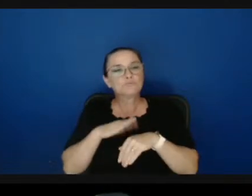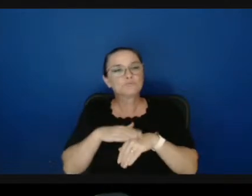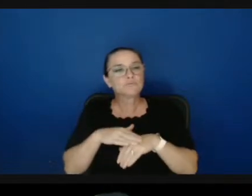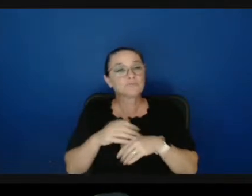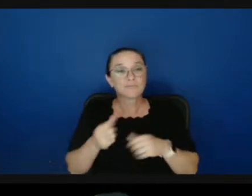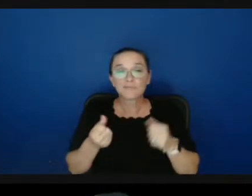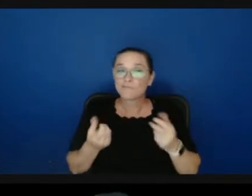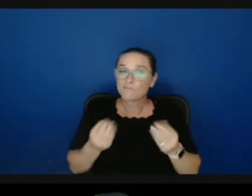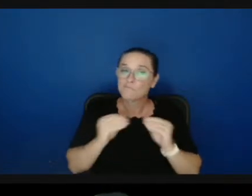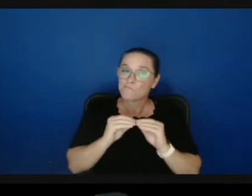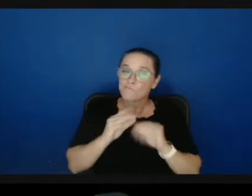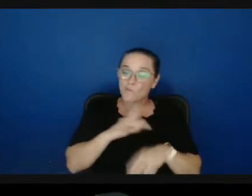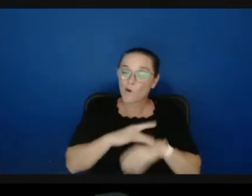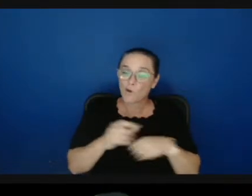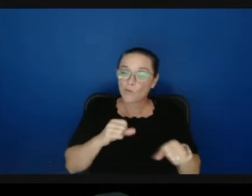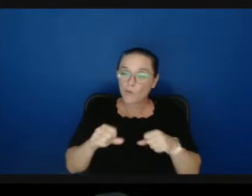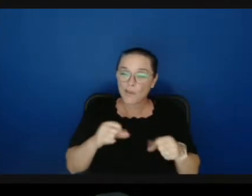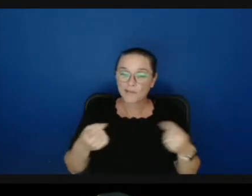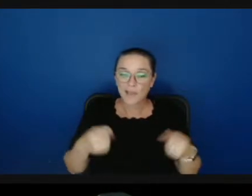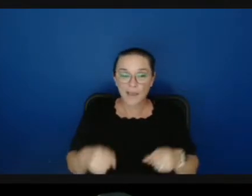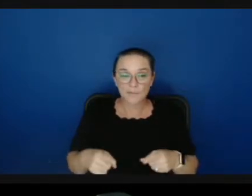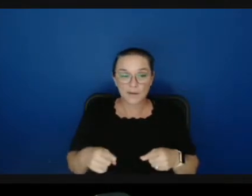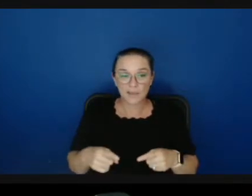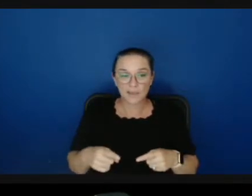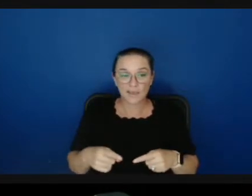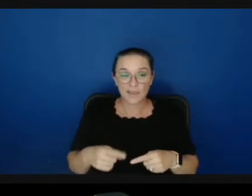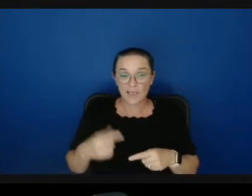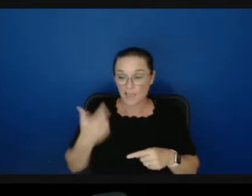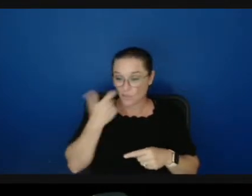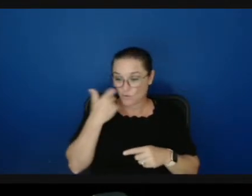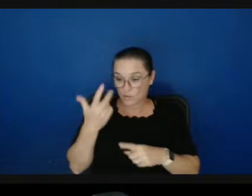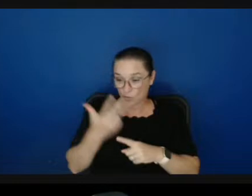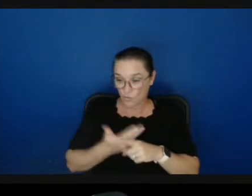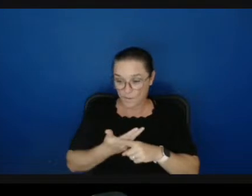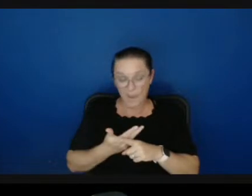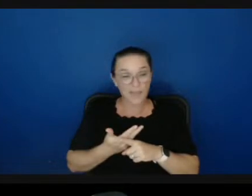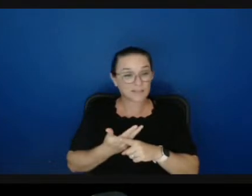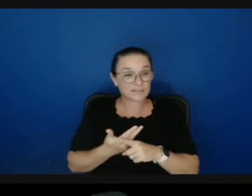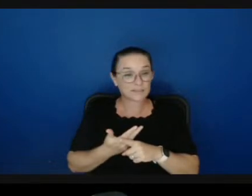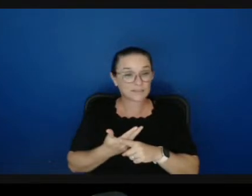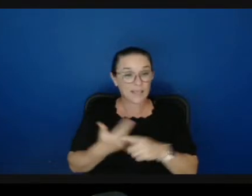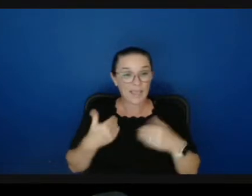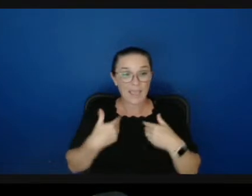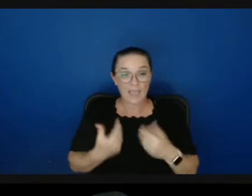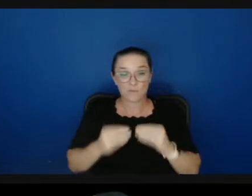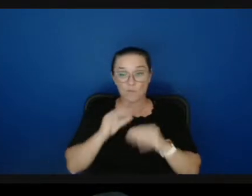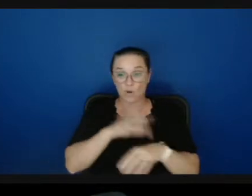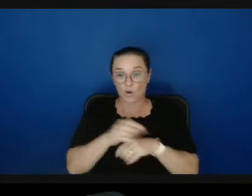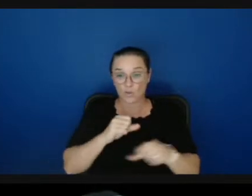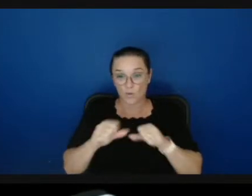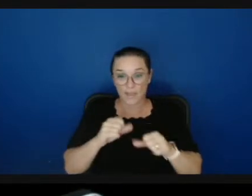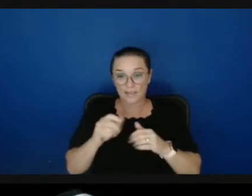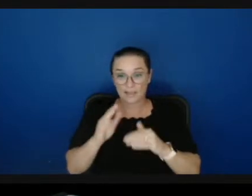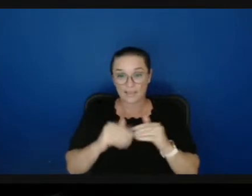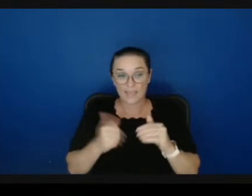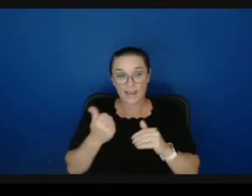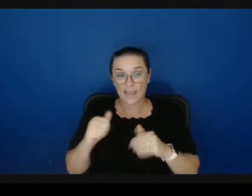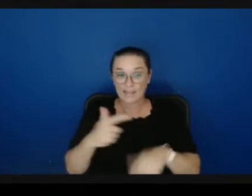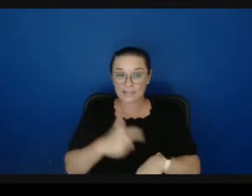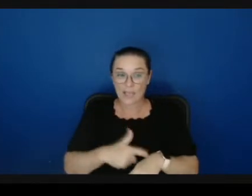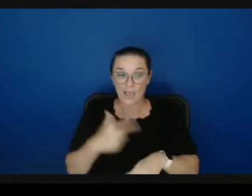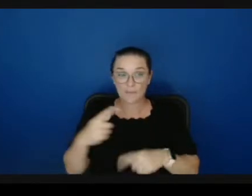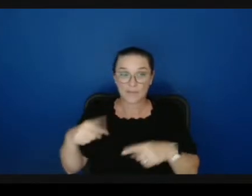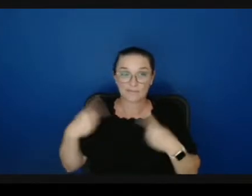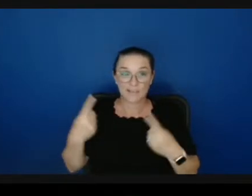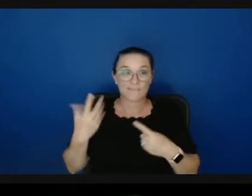lot more than usual. It's actually the last 3 months have had more earthquakes than any time in the last 5 years.